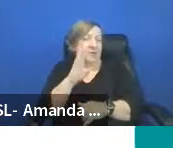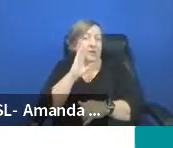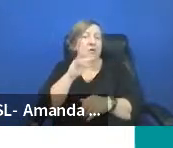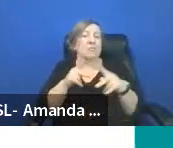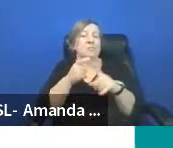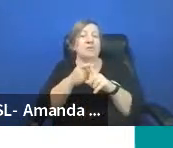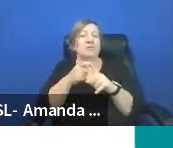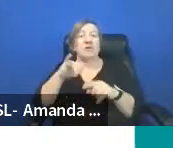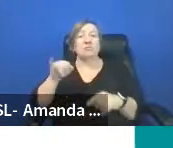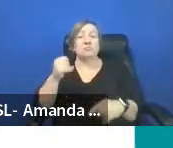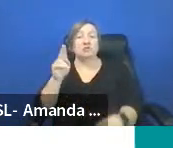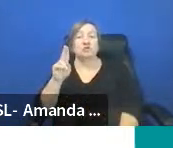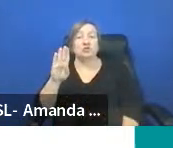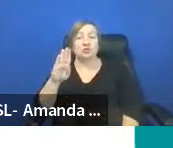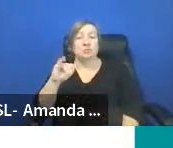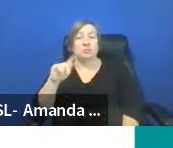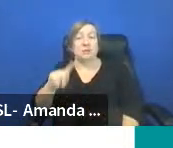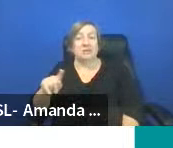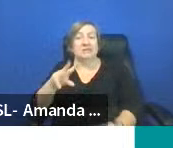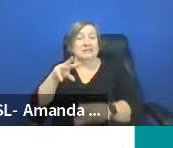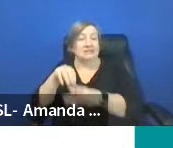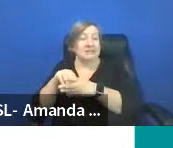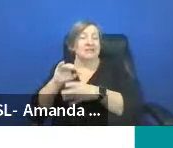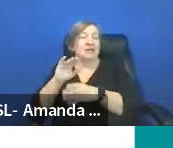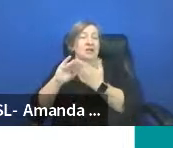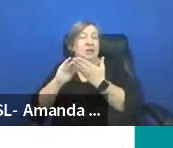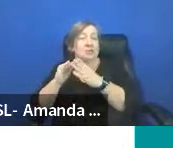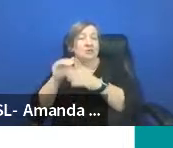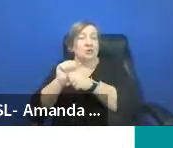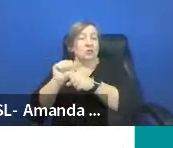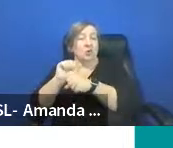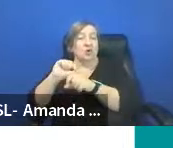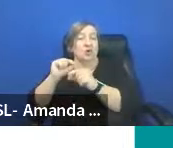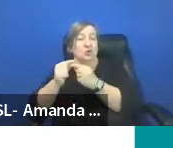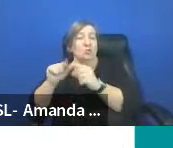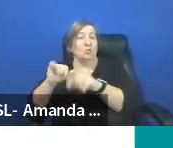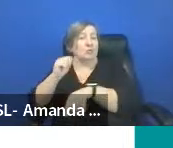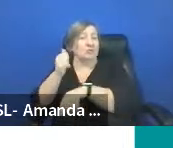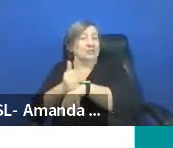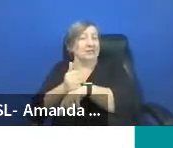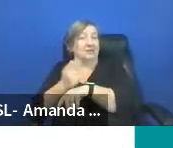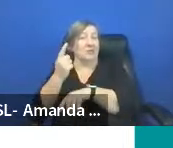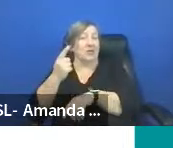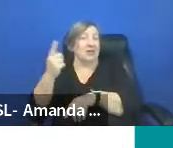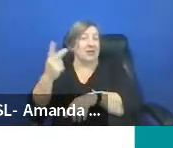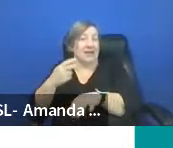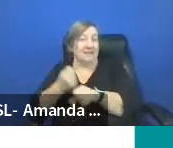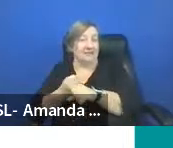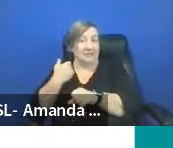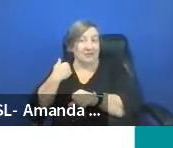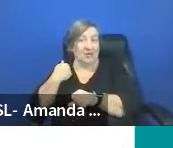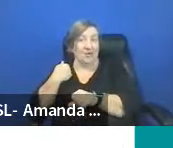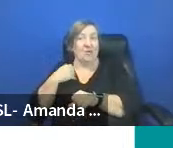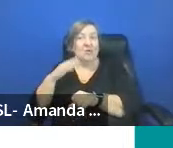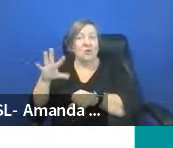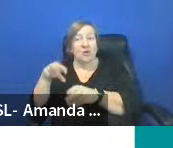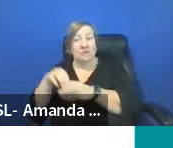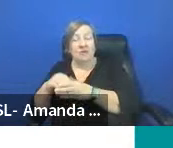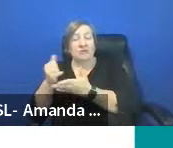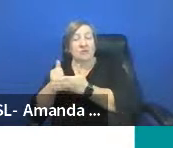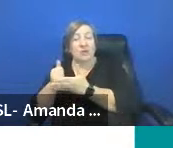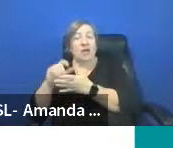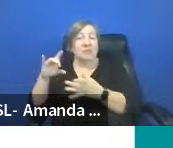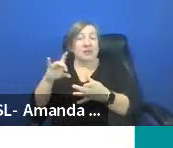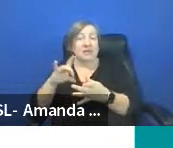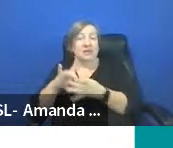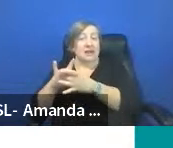Jubits engaged in our community working group when we stood those up, gosh, a year and a half ago. And your involvement in helping to connect the program